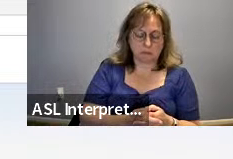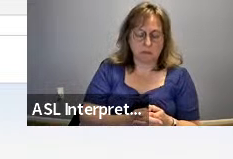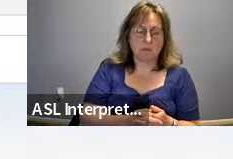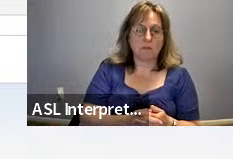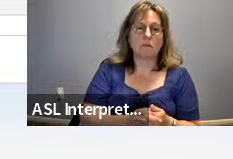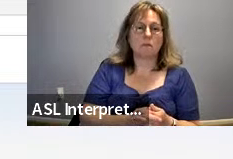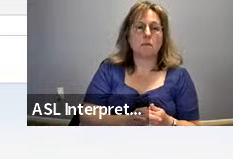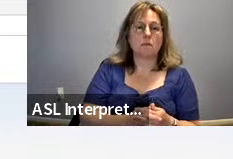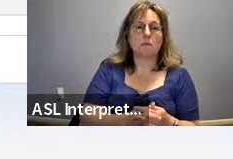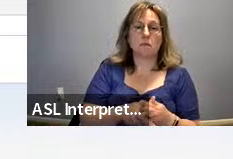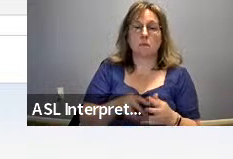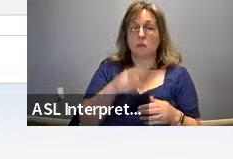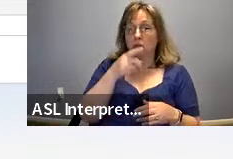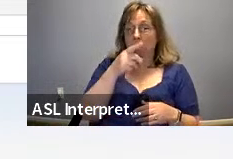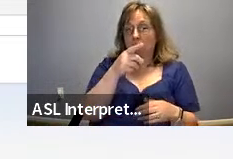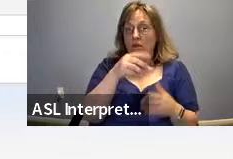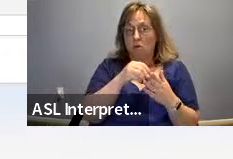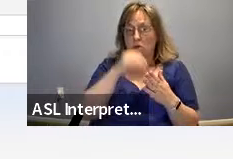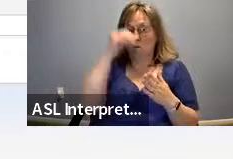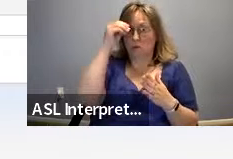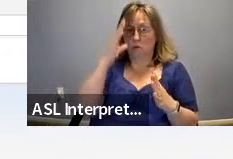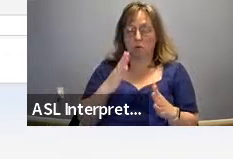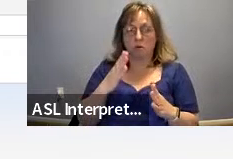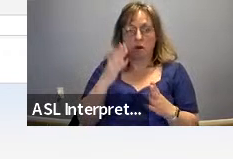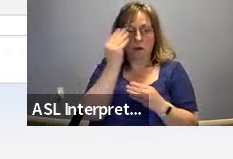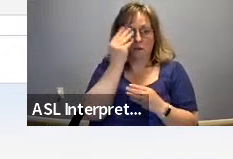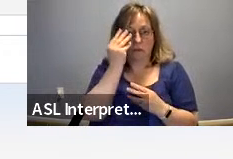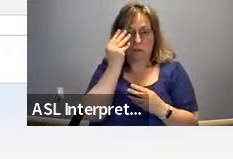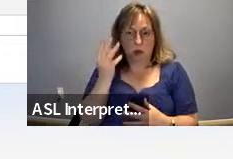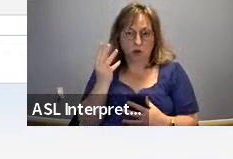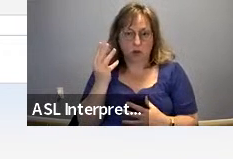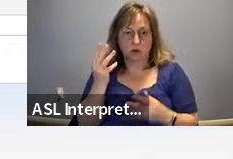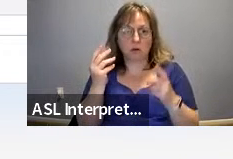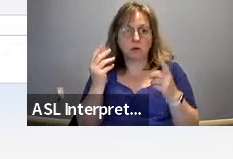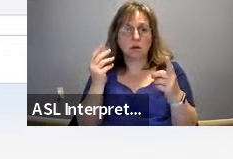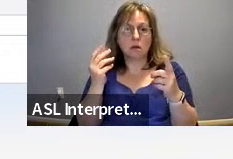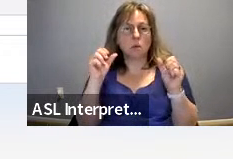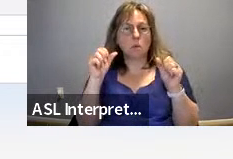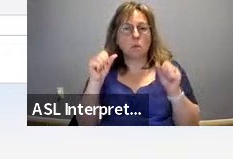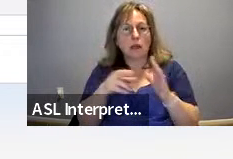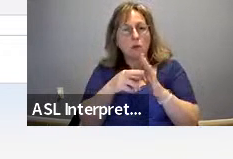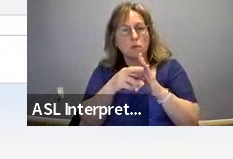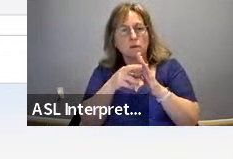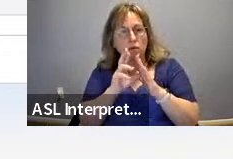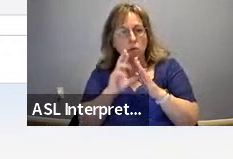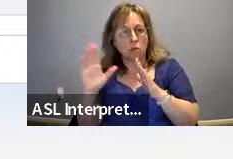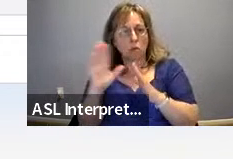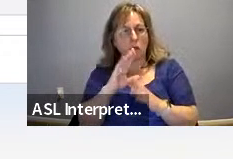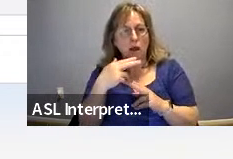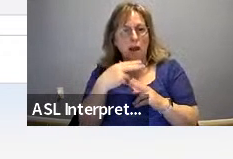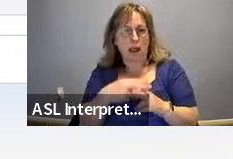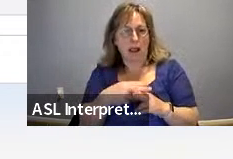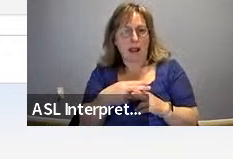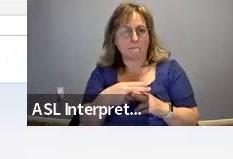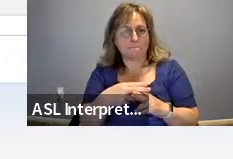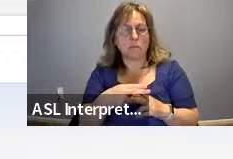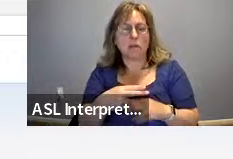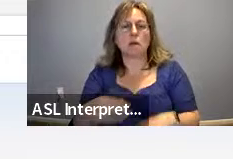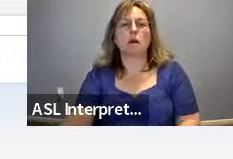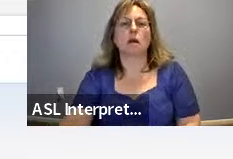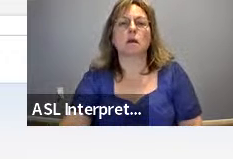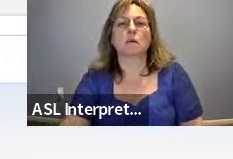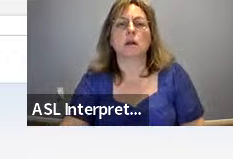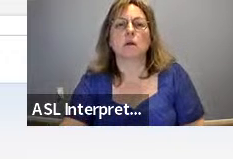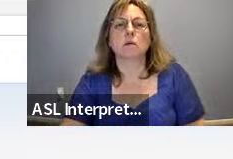And so on the student information tab on the page, we can review our student's name and their date of